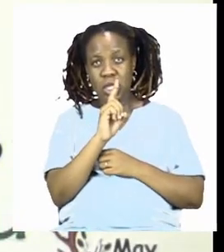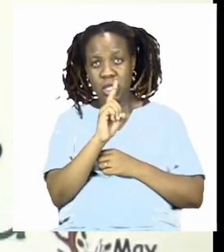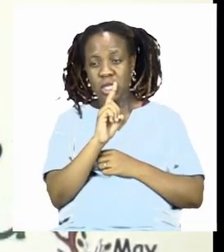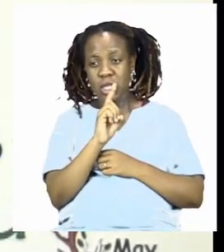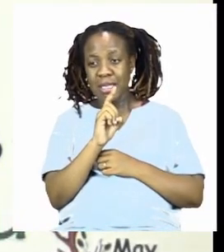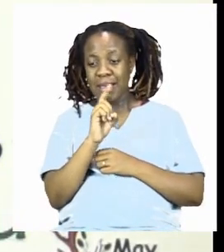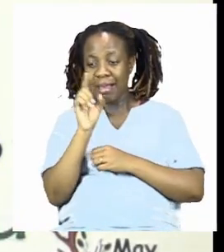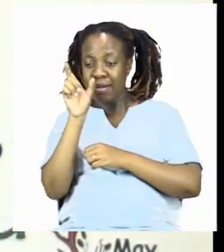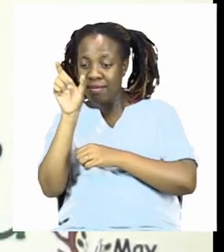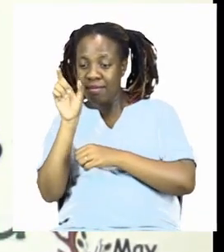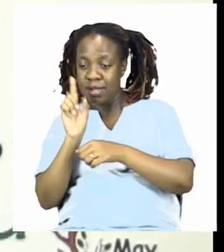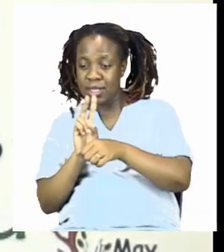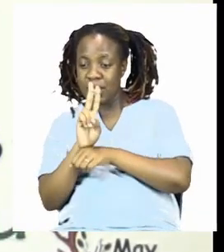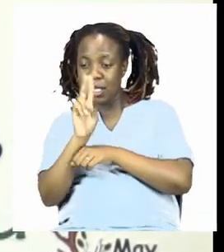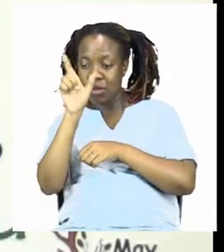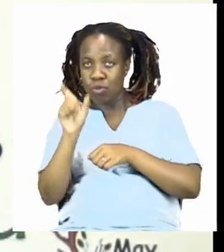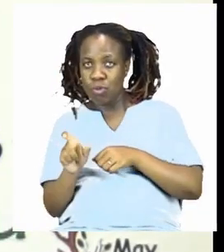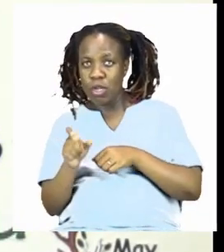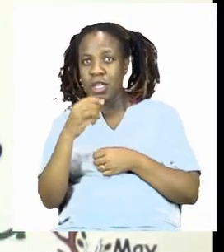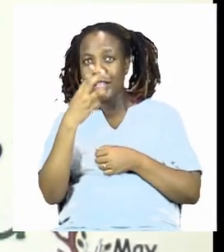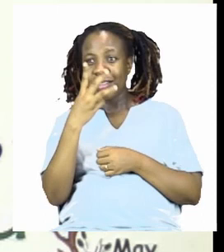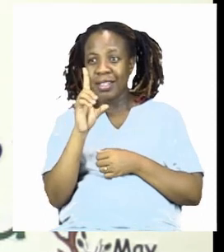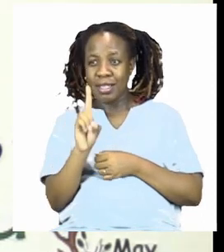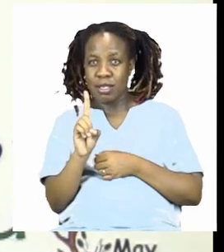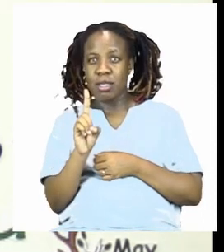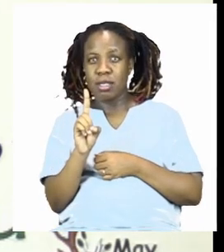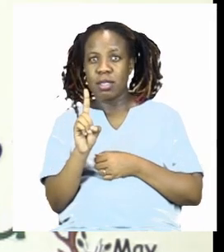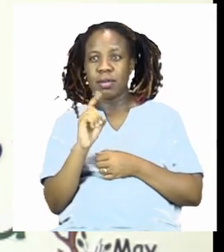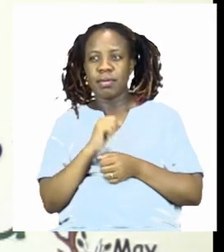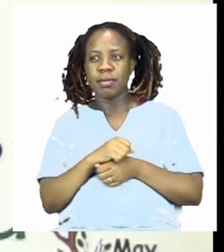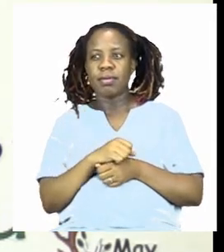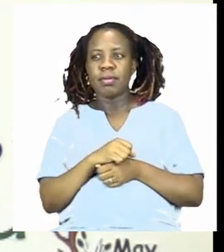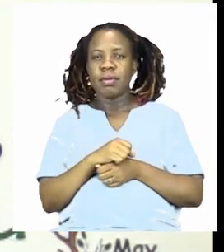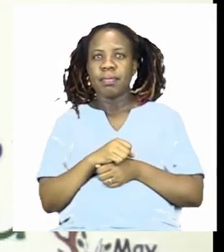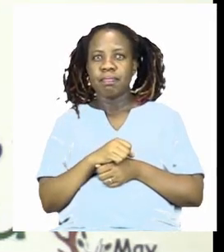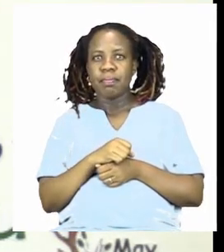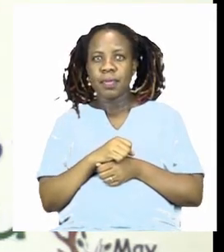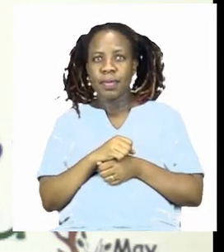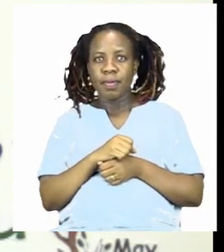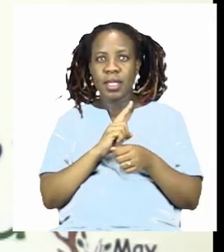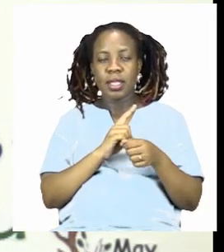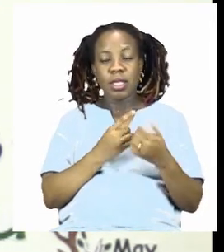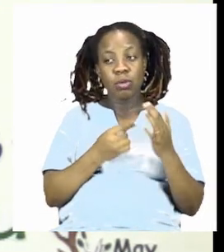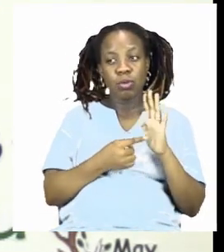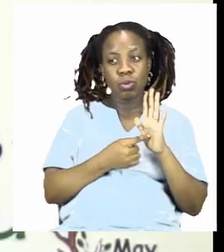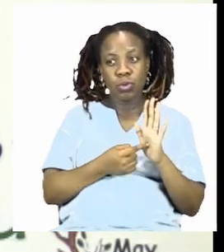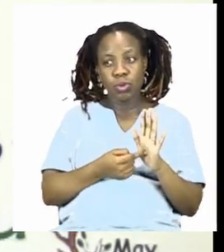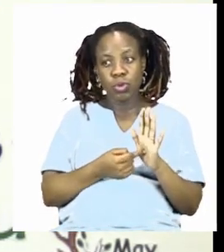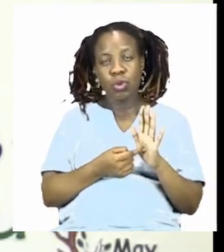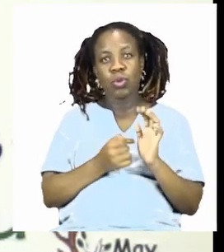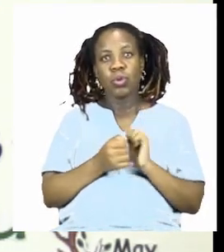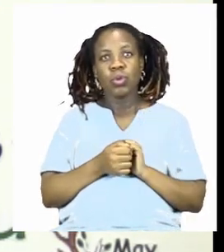can only go ahead and write in the names of your 2D or 3D shapes. Now here we have